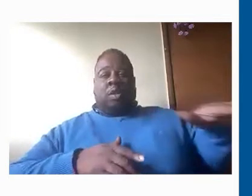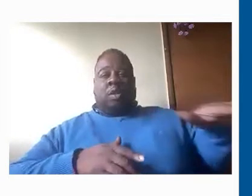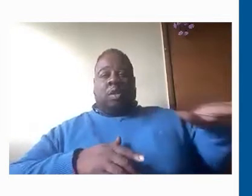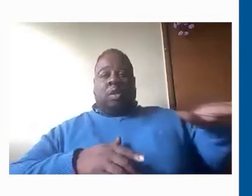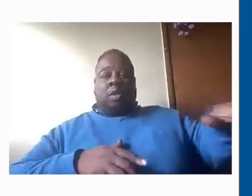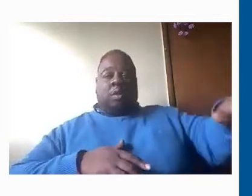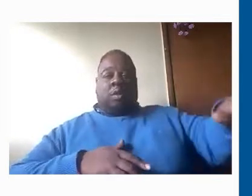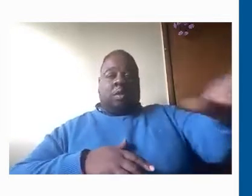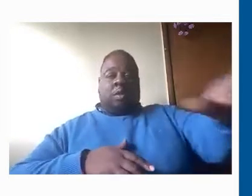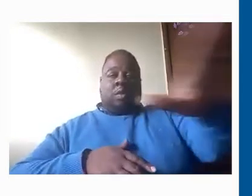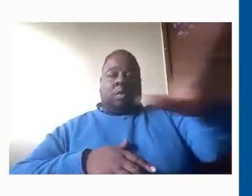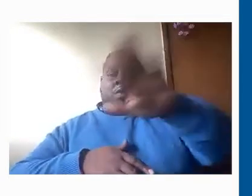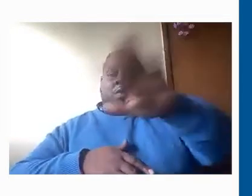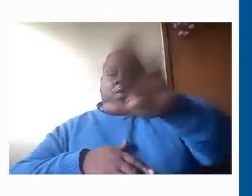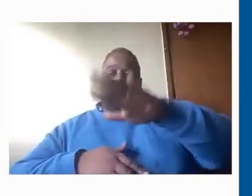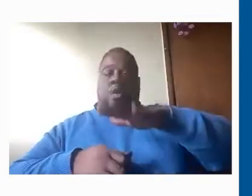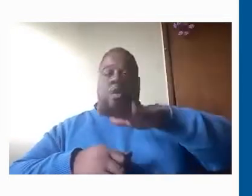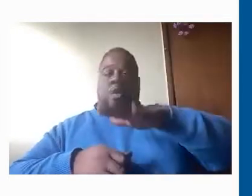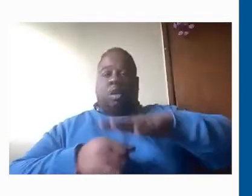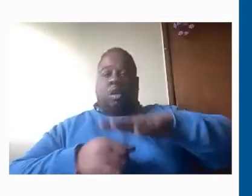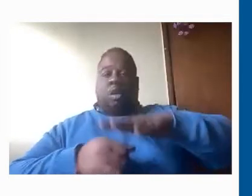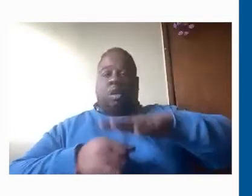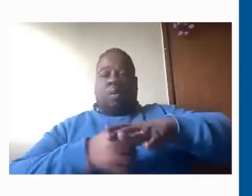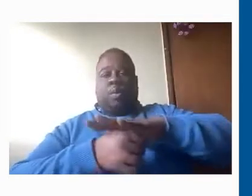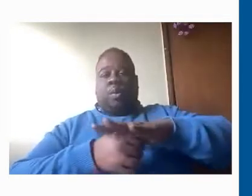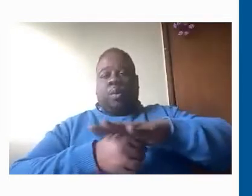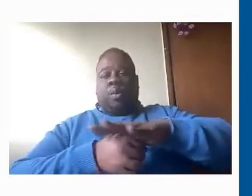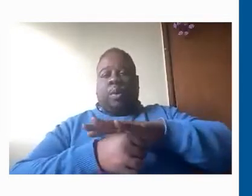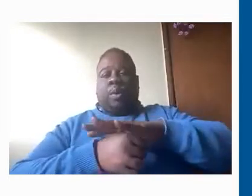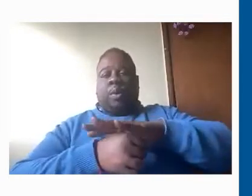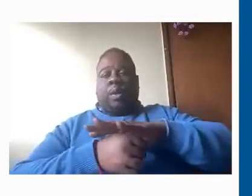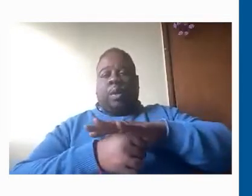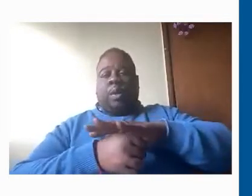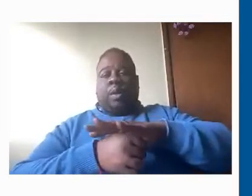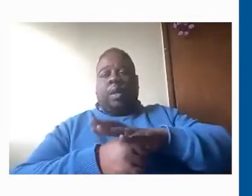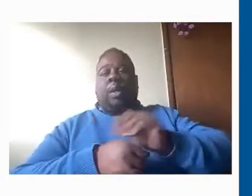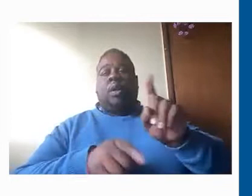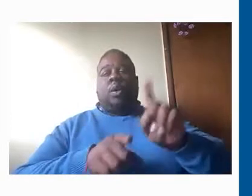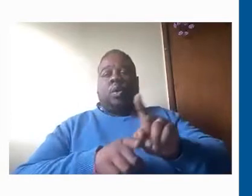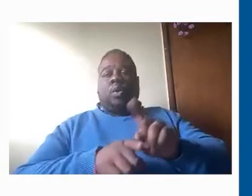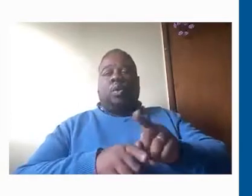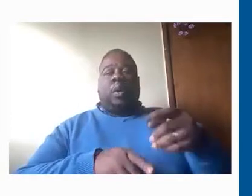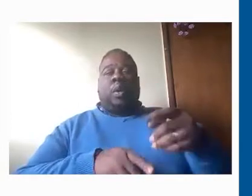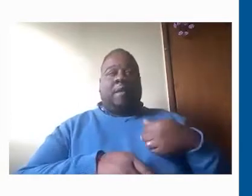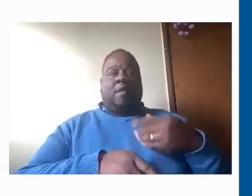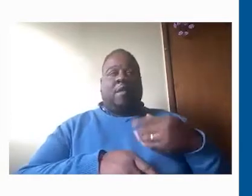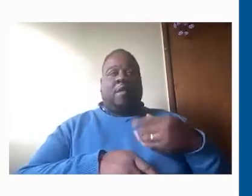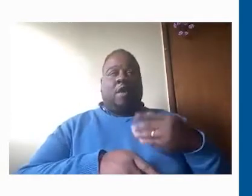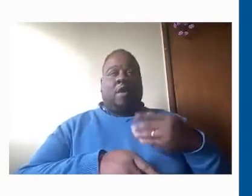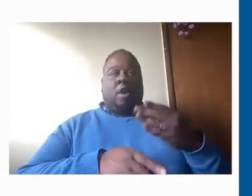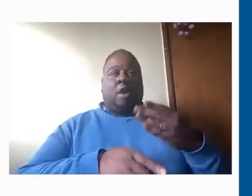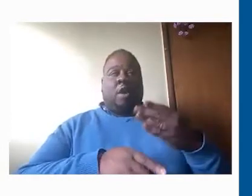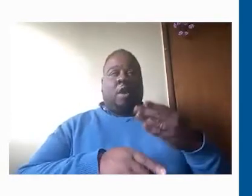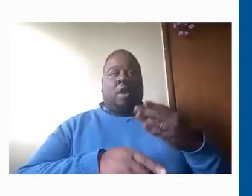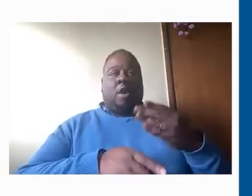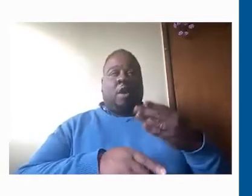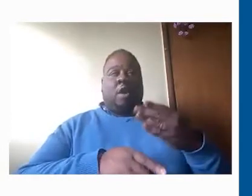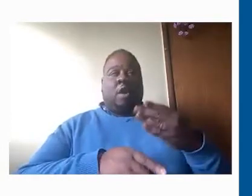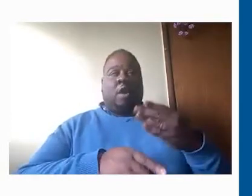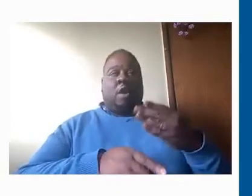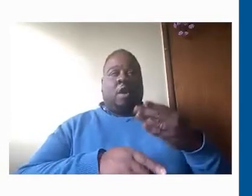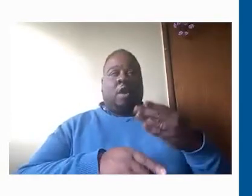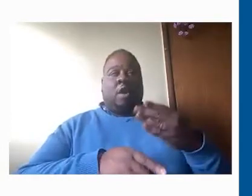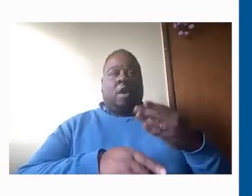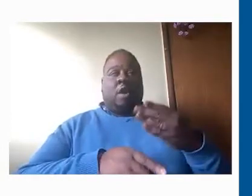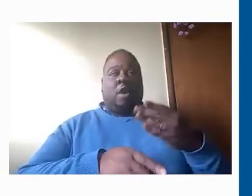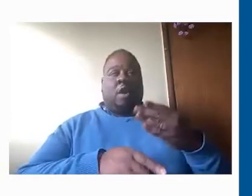emergencies. So that's all the education. Response, we disseminate information throughout the city when there is an emergency. So that can happen